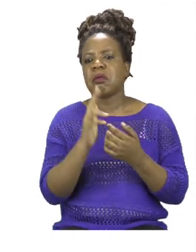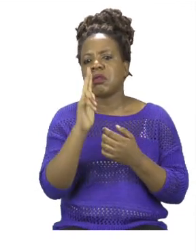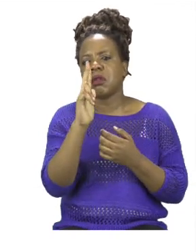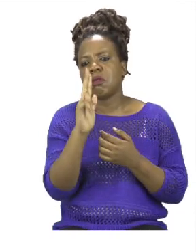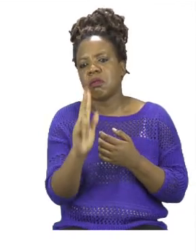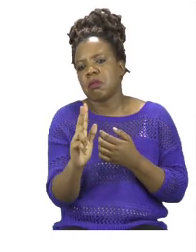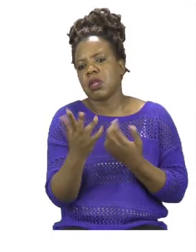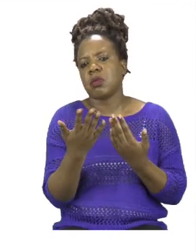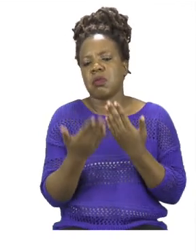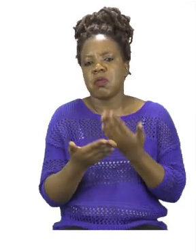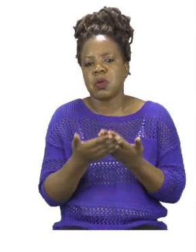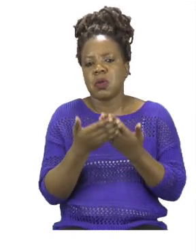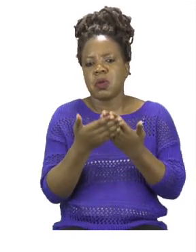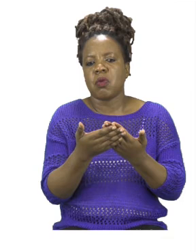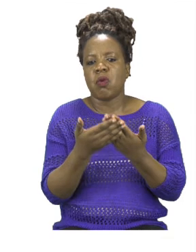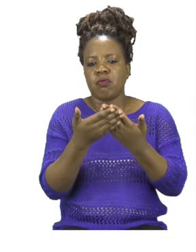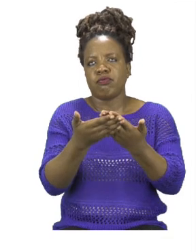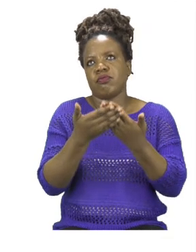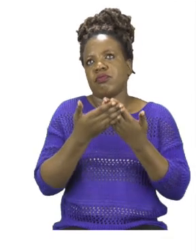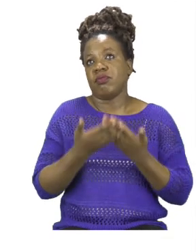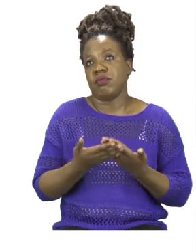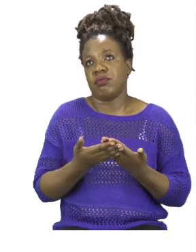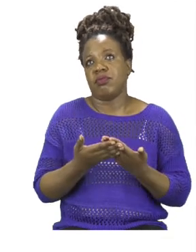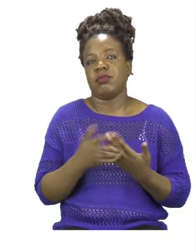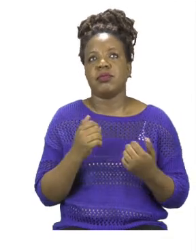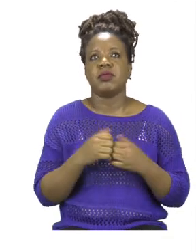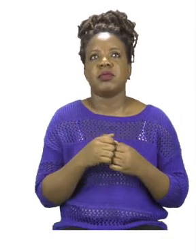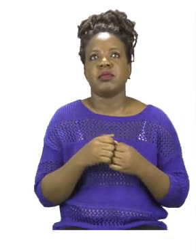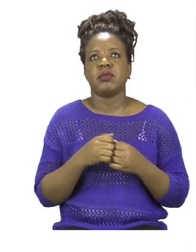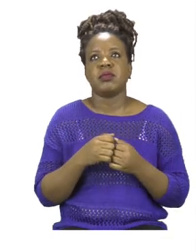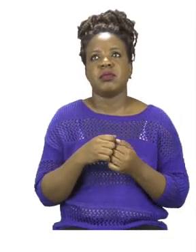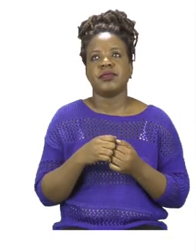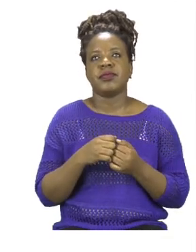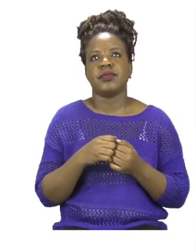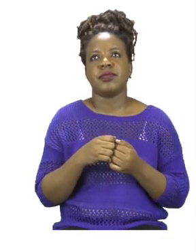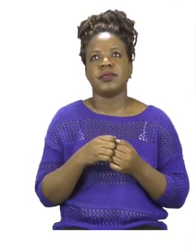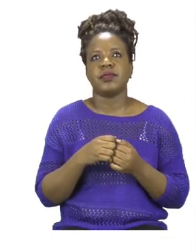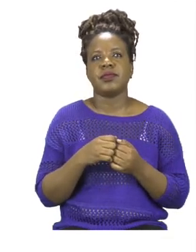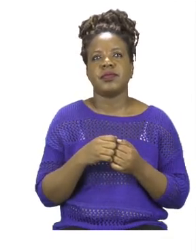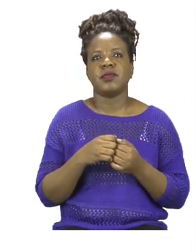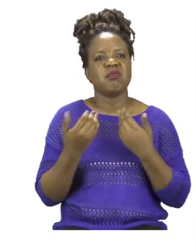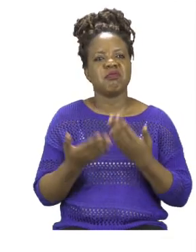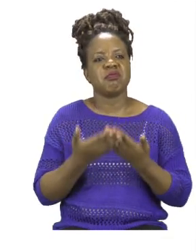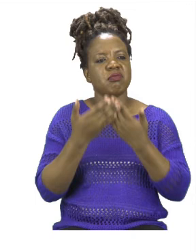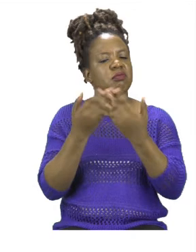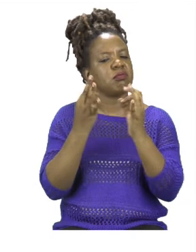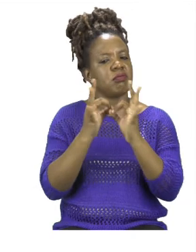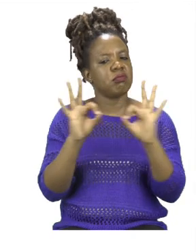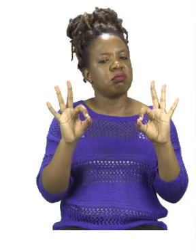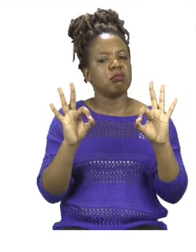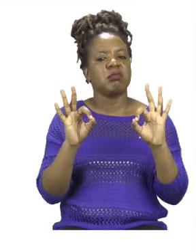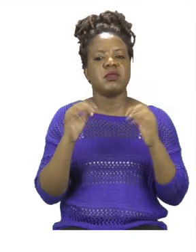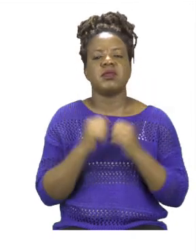you or to do something for someone without expecting anything in return. That is to help,